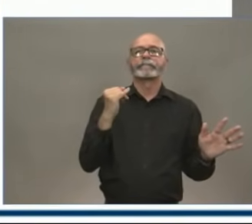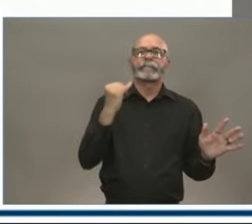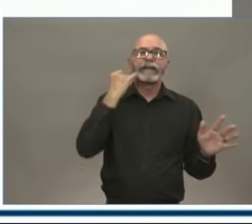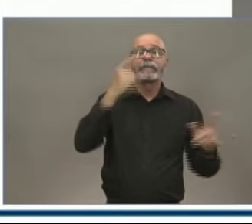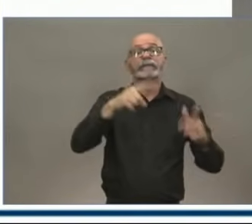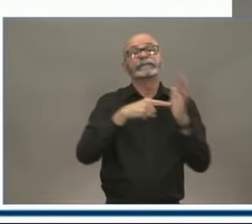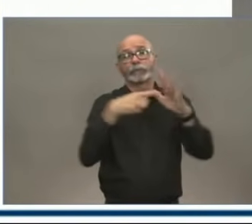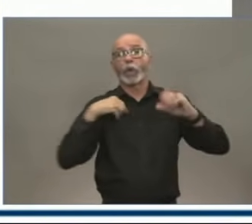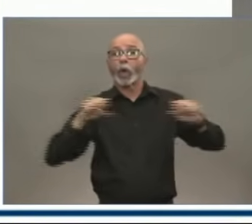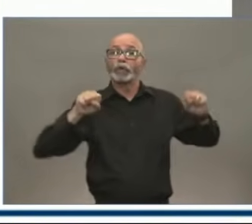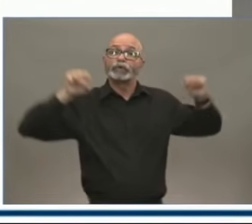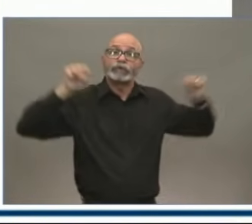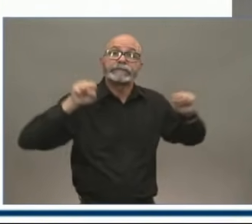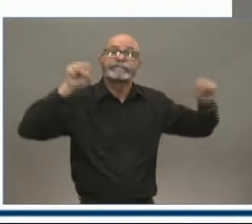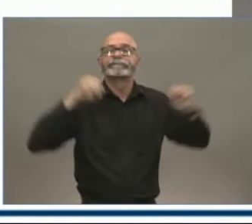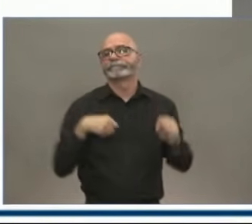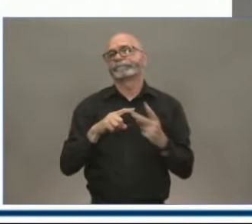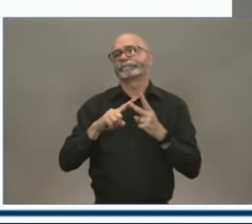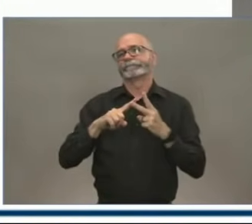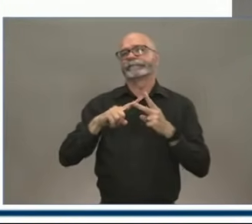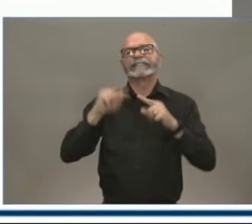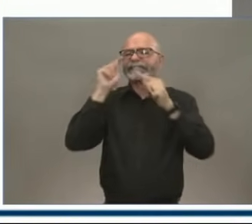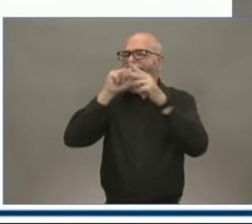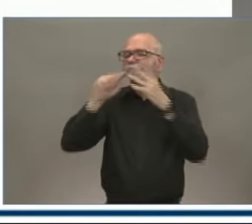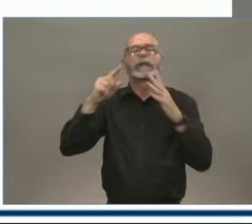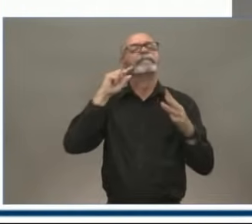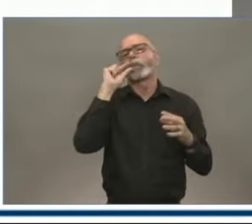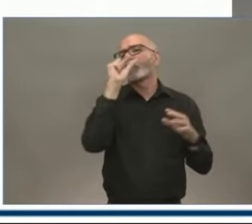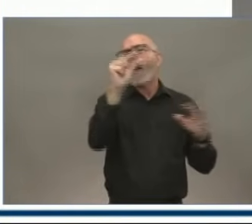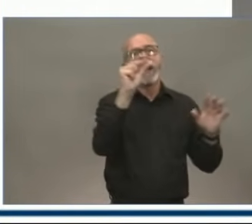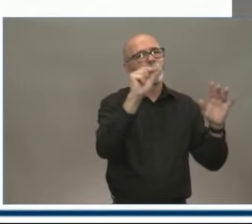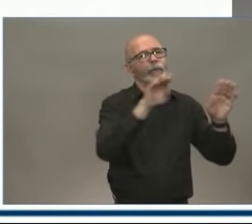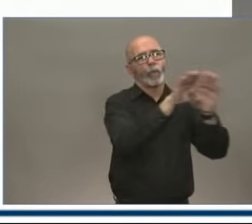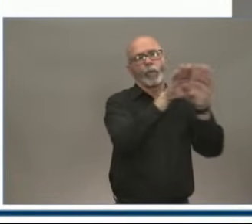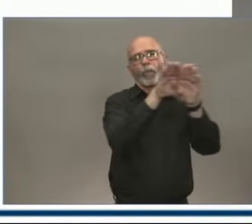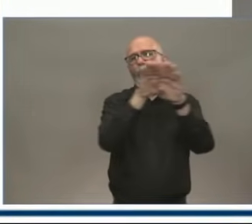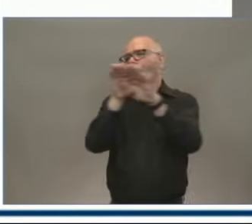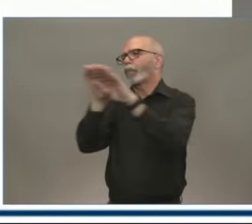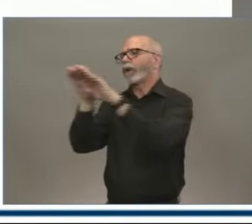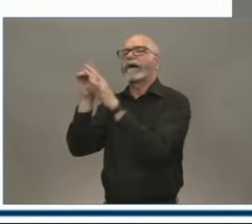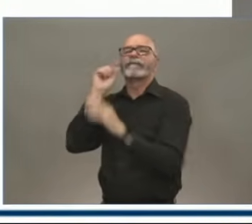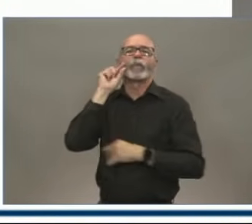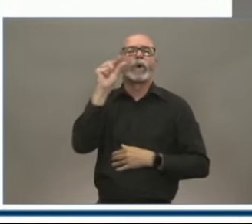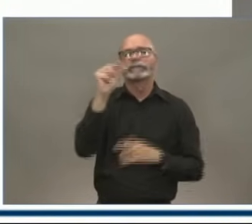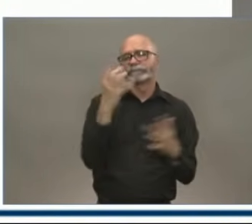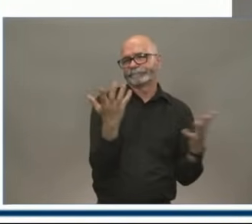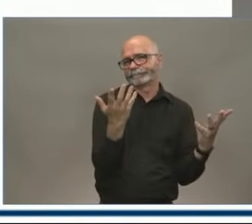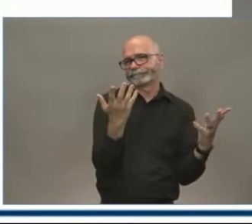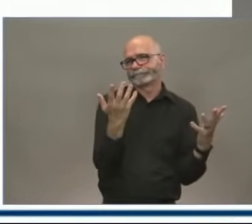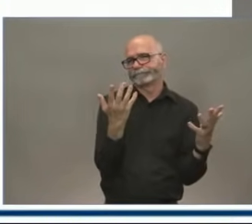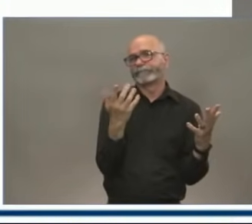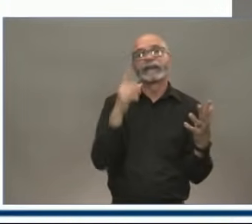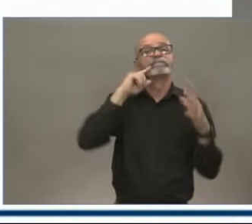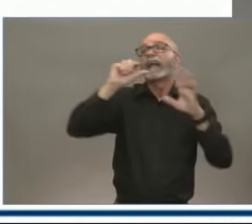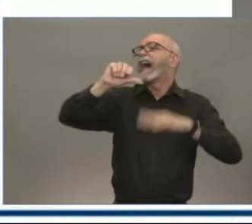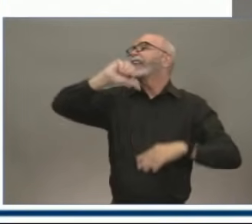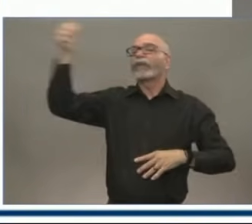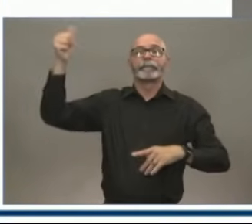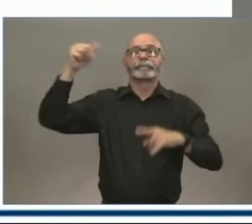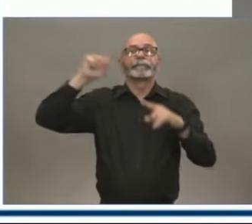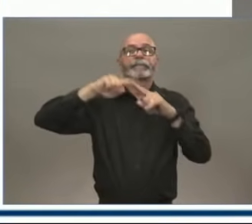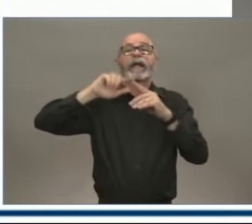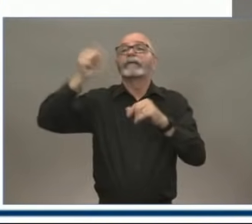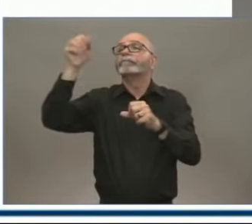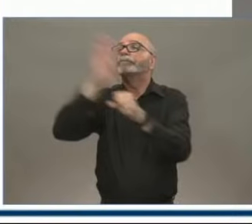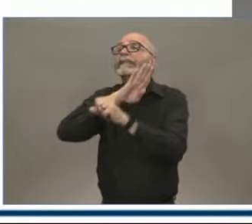centers, etc. It's for a short period of time. They can certainly do some, like many other businesses in this area have done